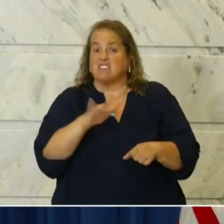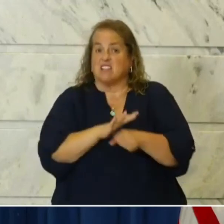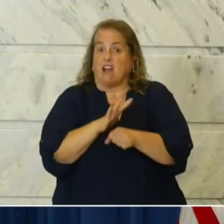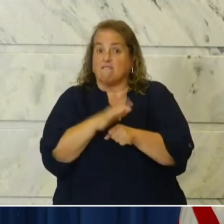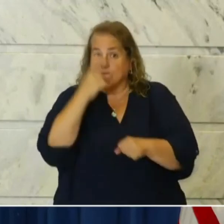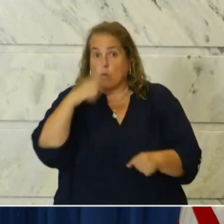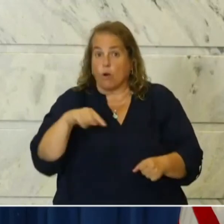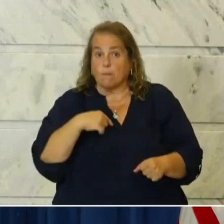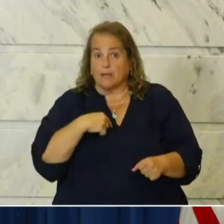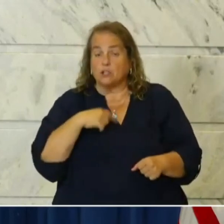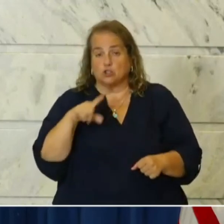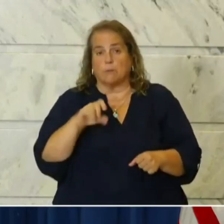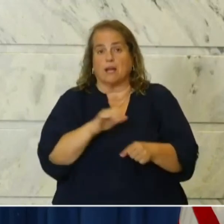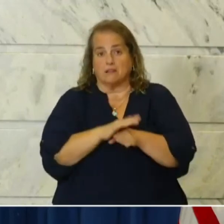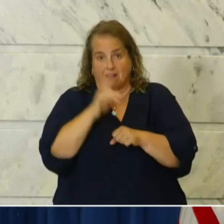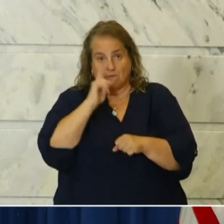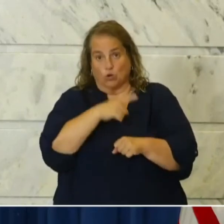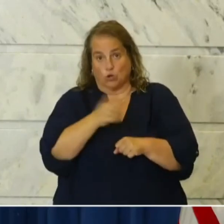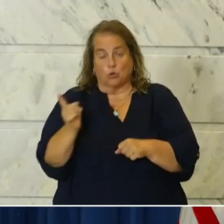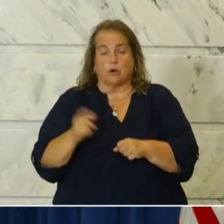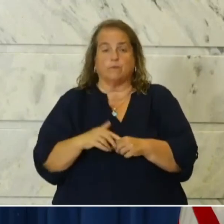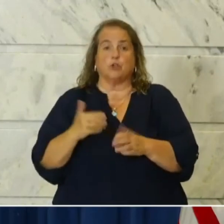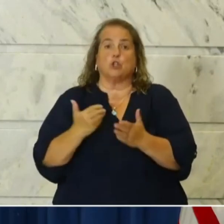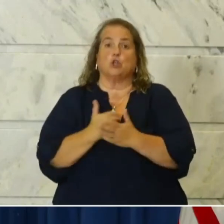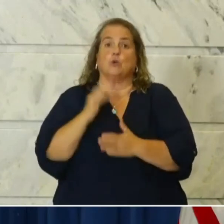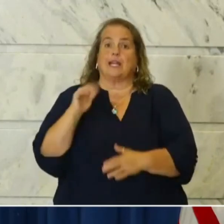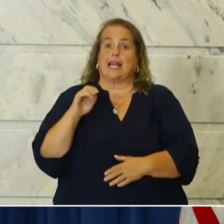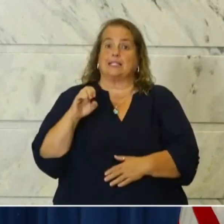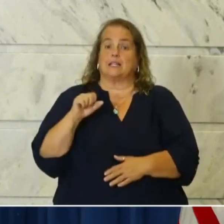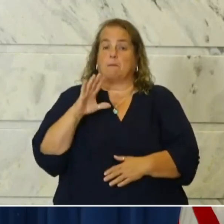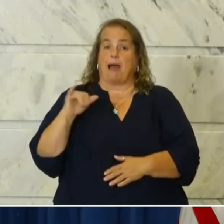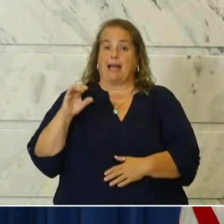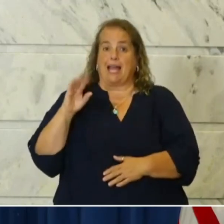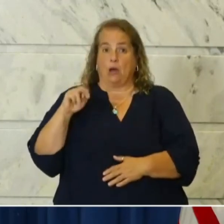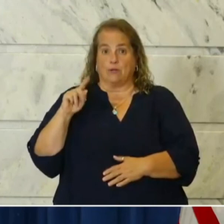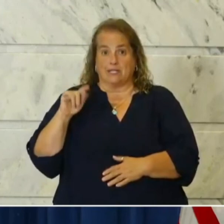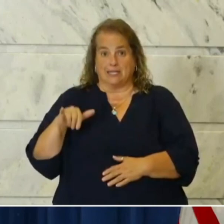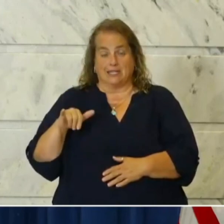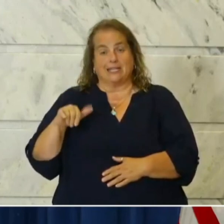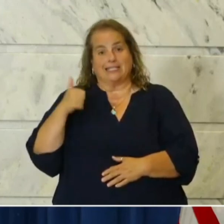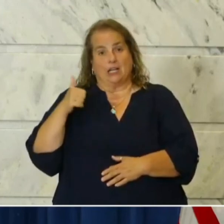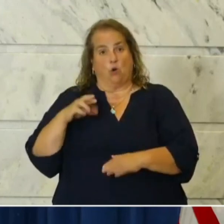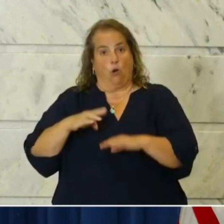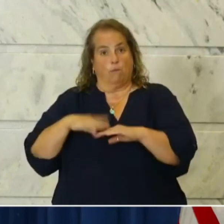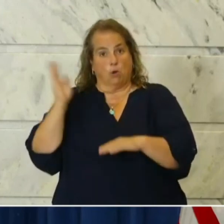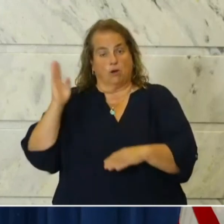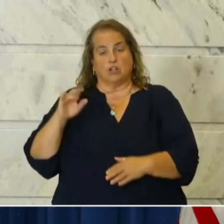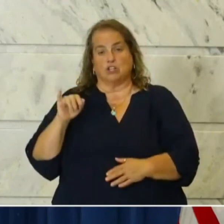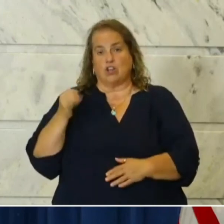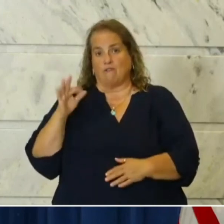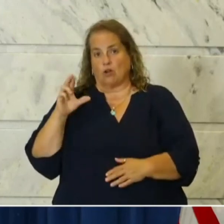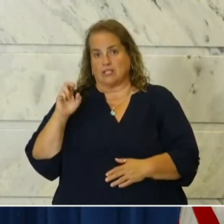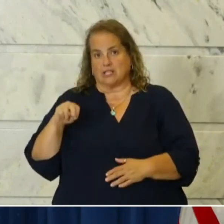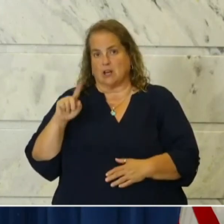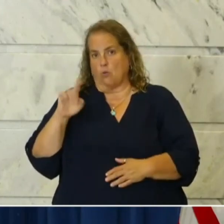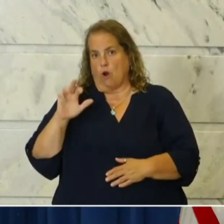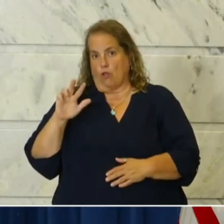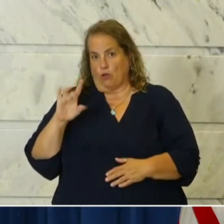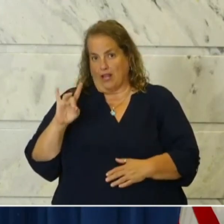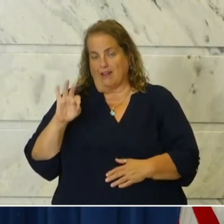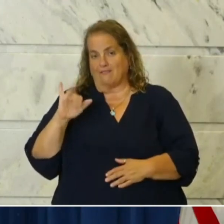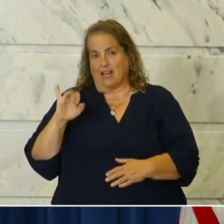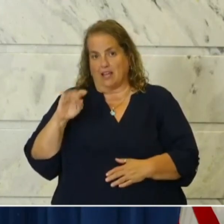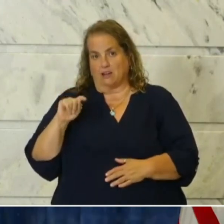enough for everybody else. New cases by county. These are cases with 10 or more. Jefferson 138,